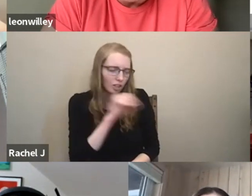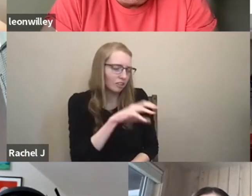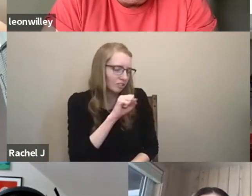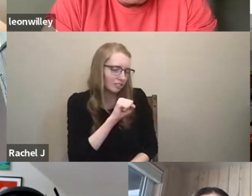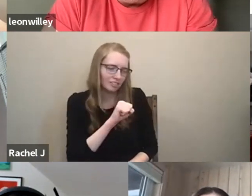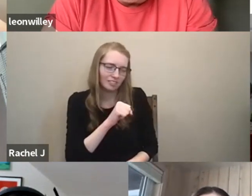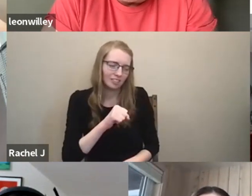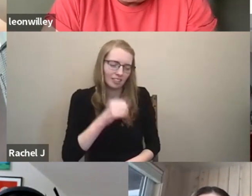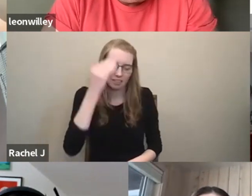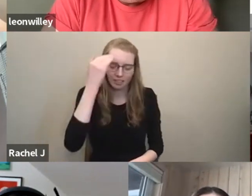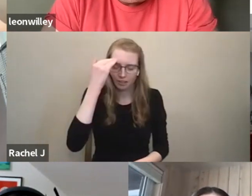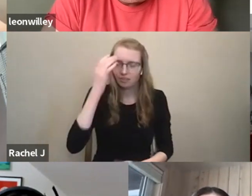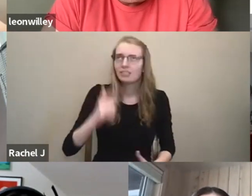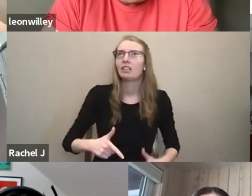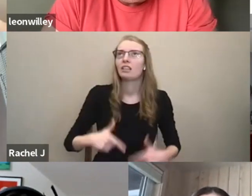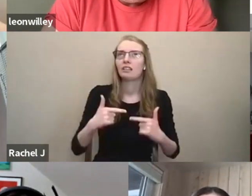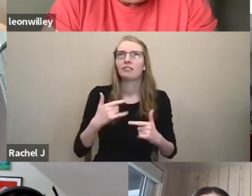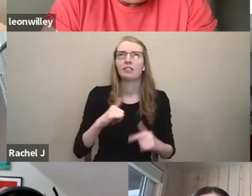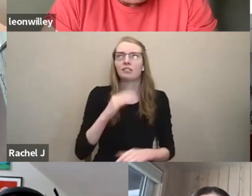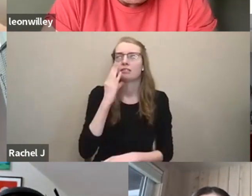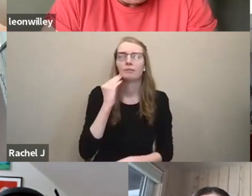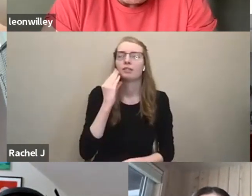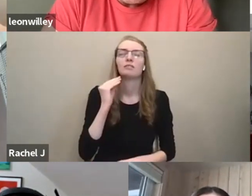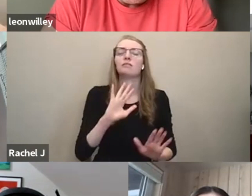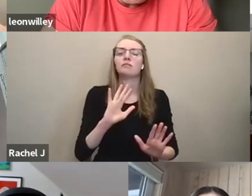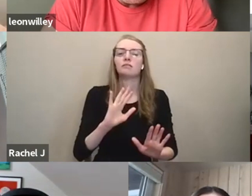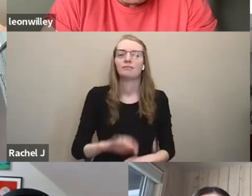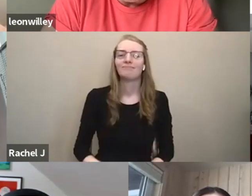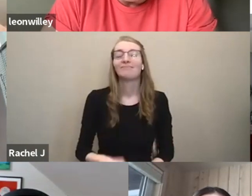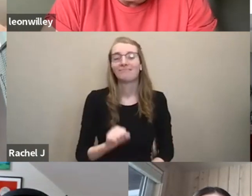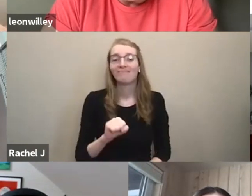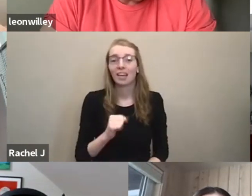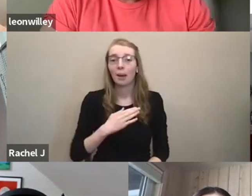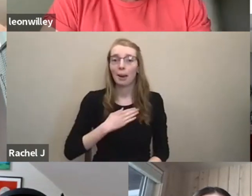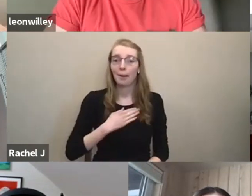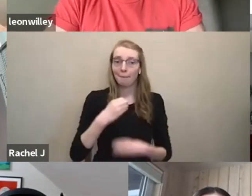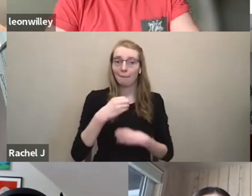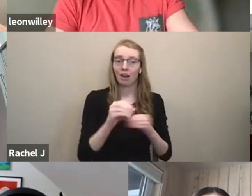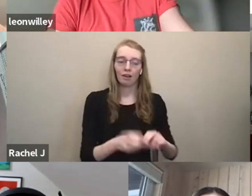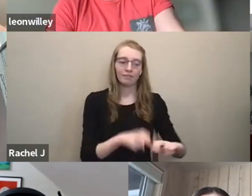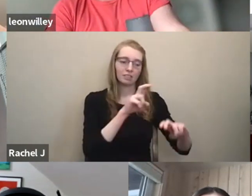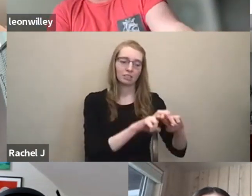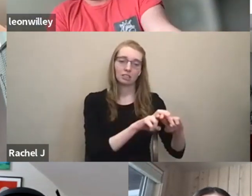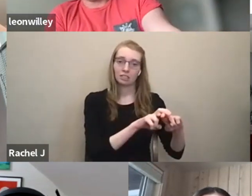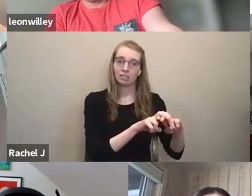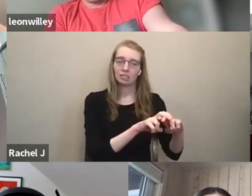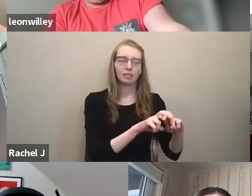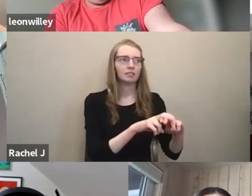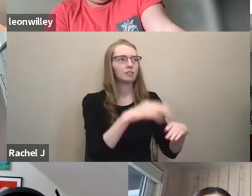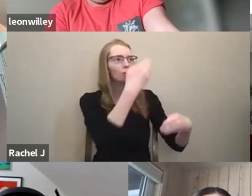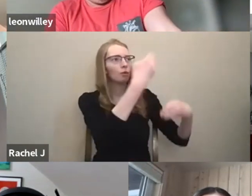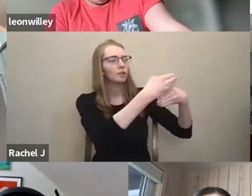Yeah, that's right. Yeah, she sits on the sofa in my office and like stares out the window